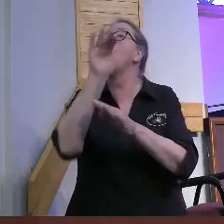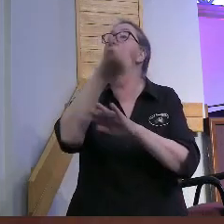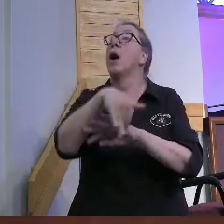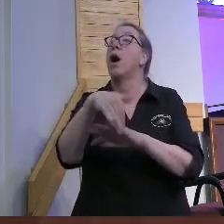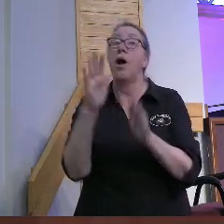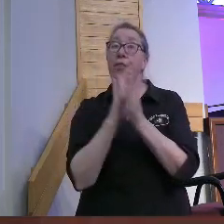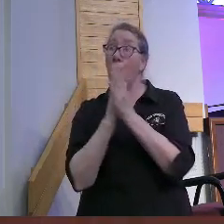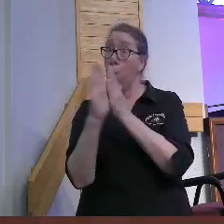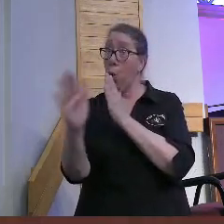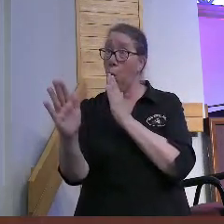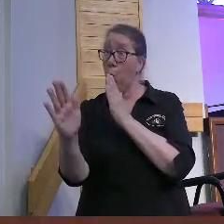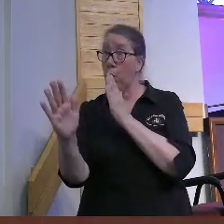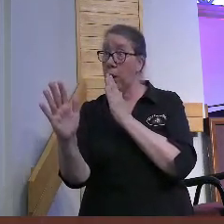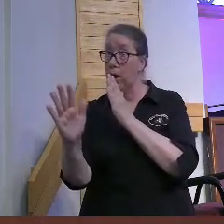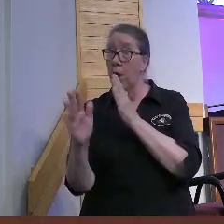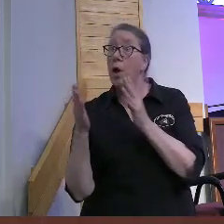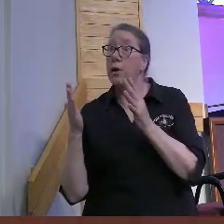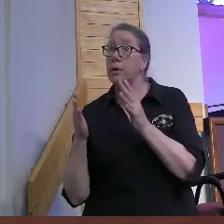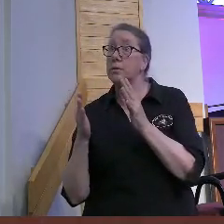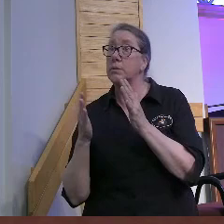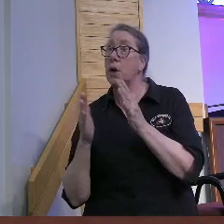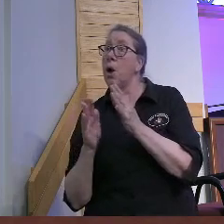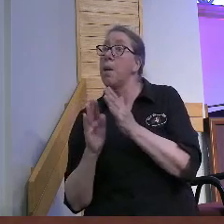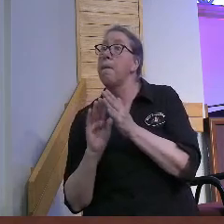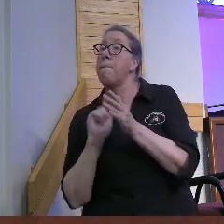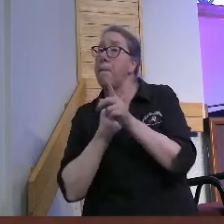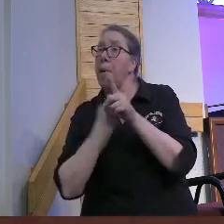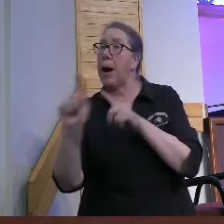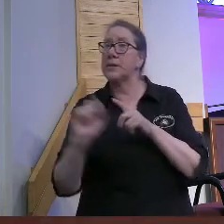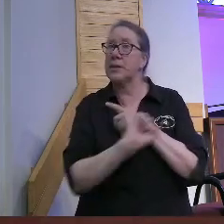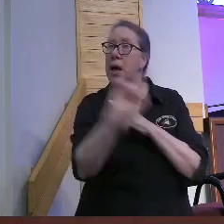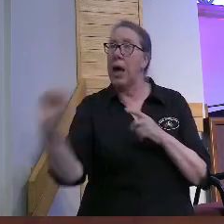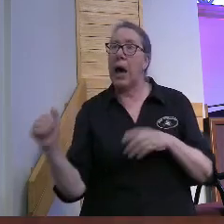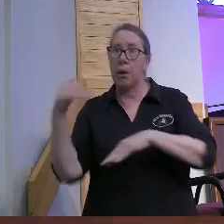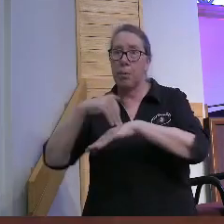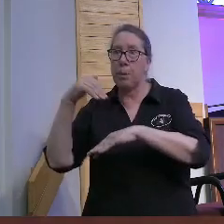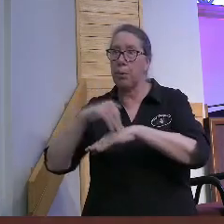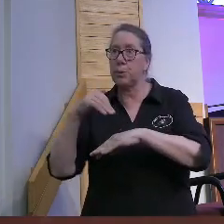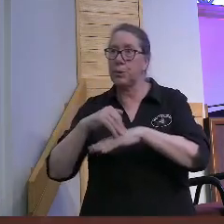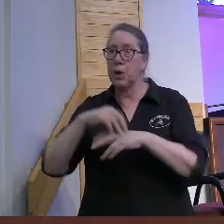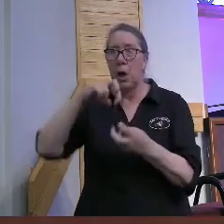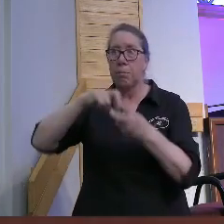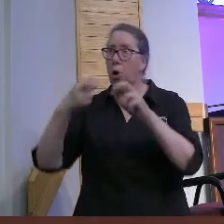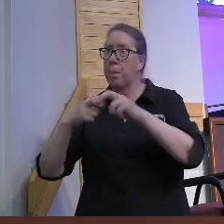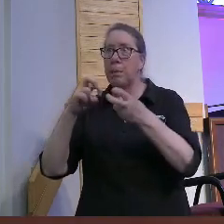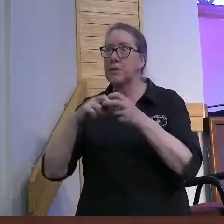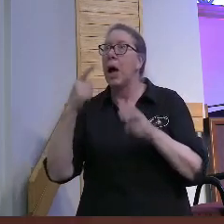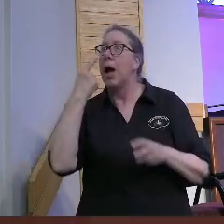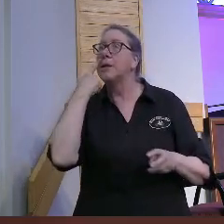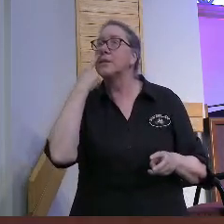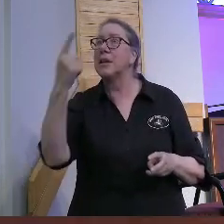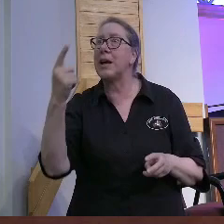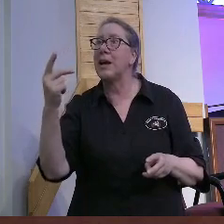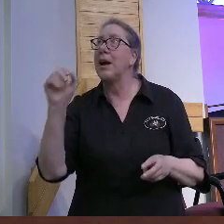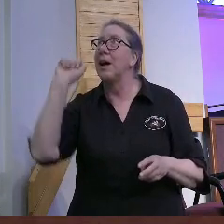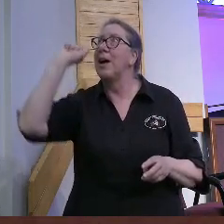and to look beyond our circumstances, to look beyond our trials, to look beyond our troubles, and to see the faithfulness